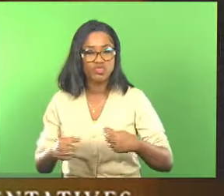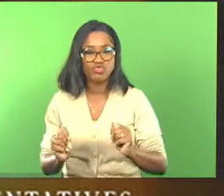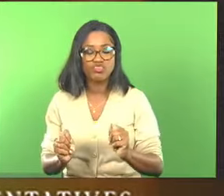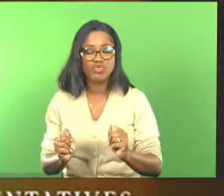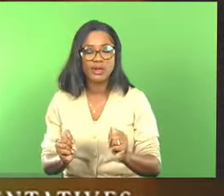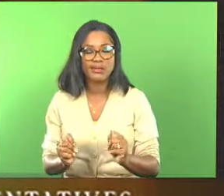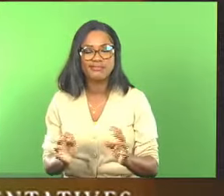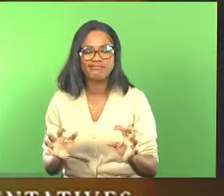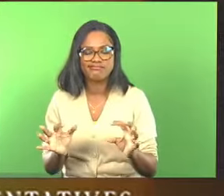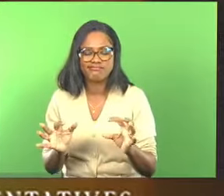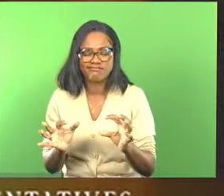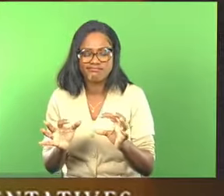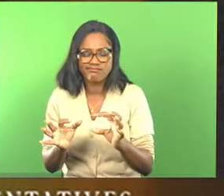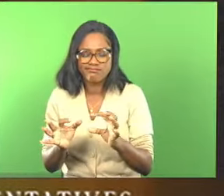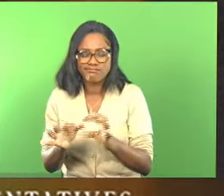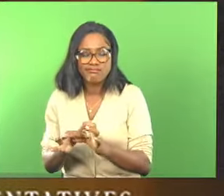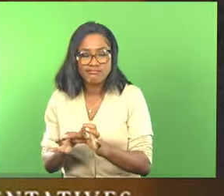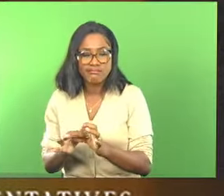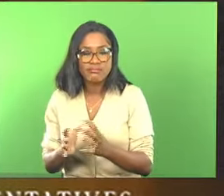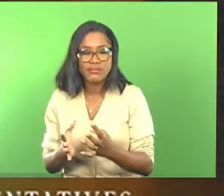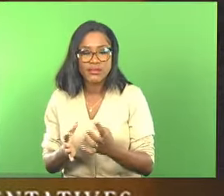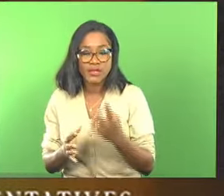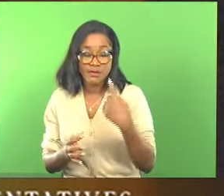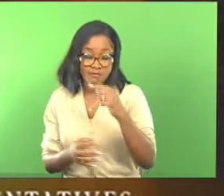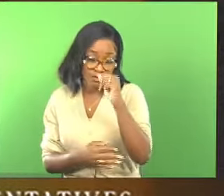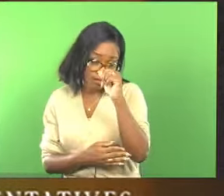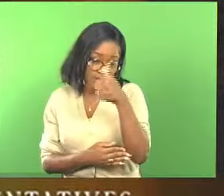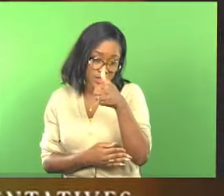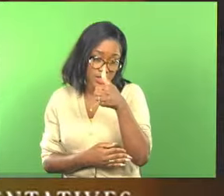gap. For India,